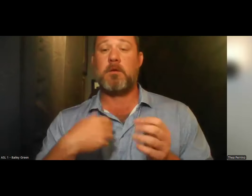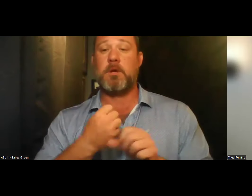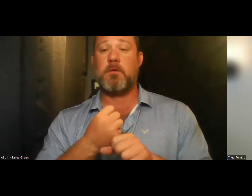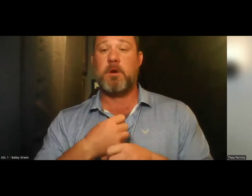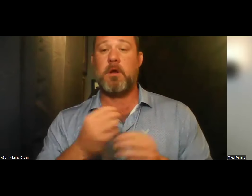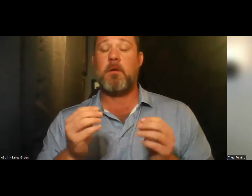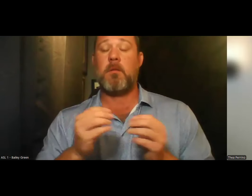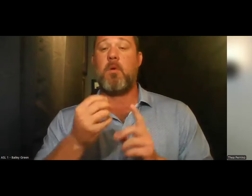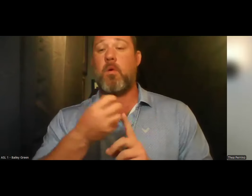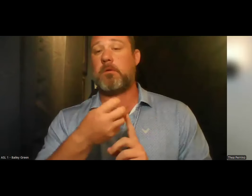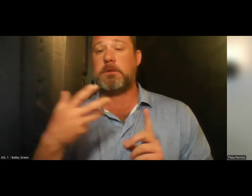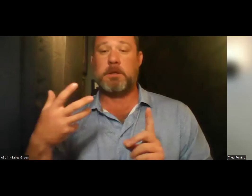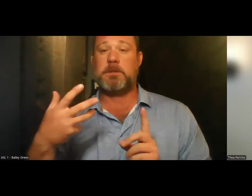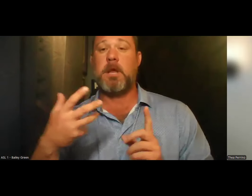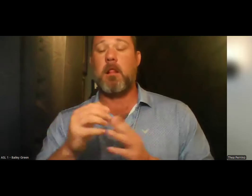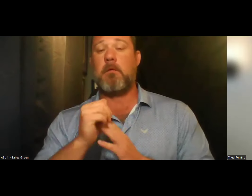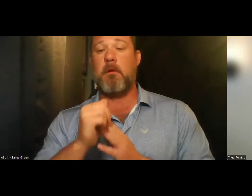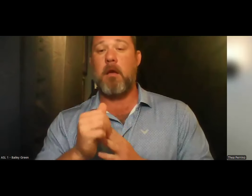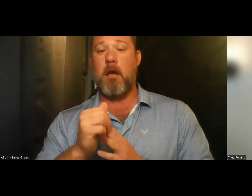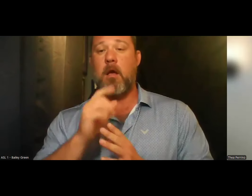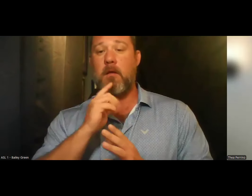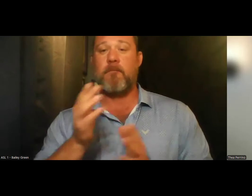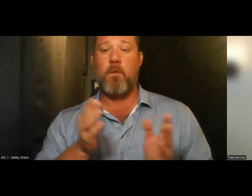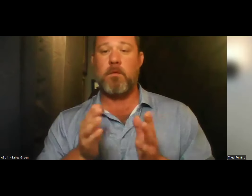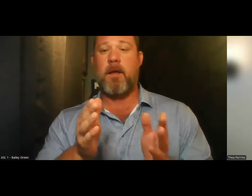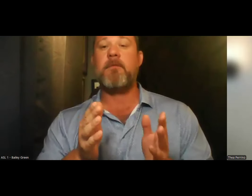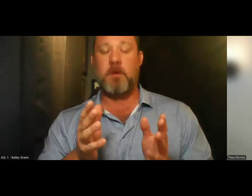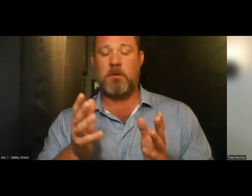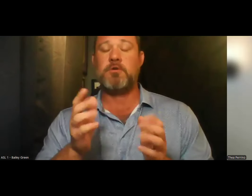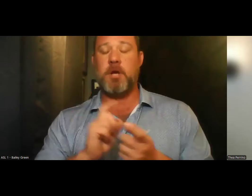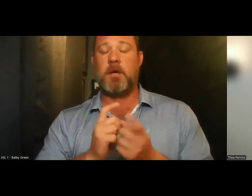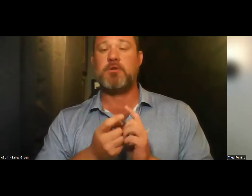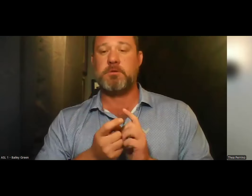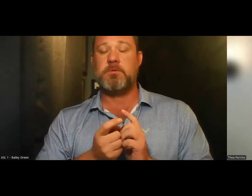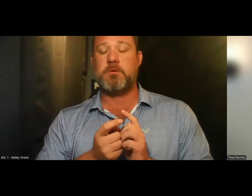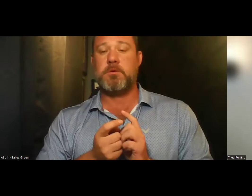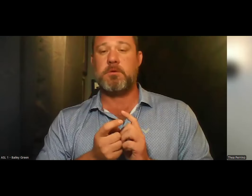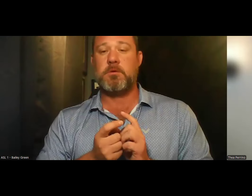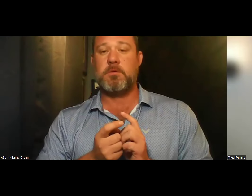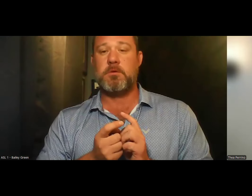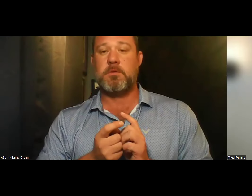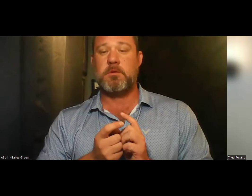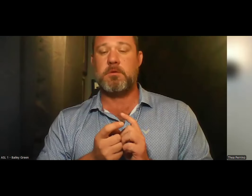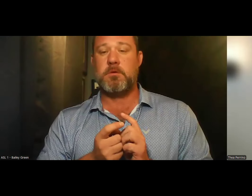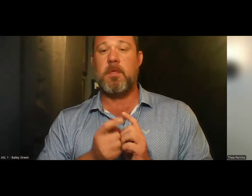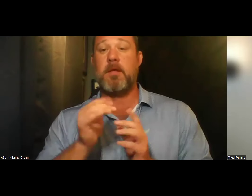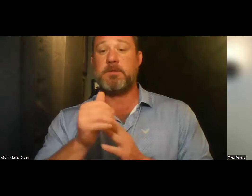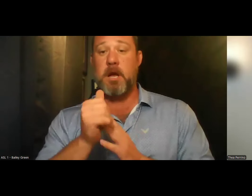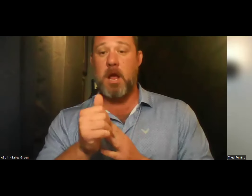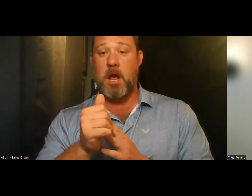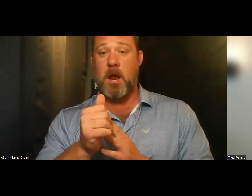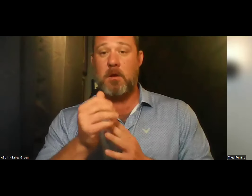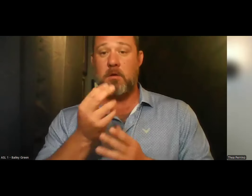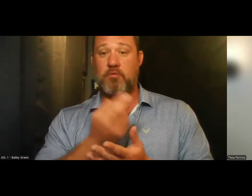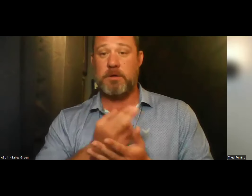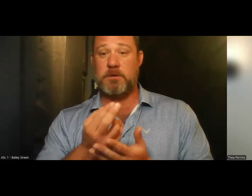more detailed guide for navigating the substantive changes. So this guide, which also on the Resources